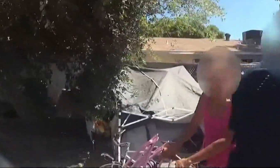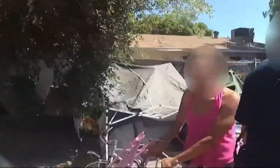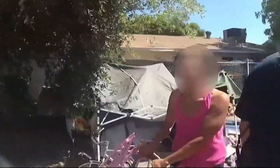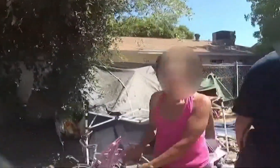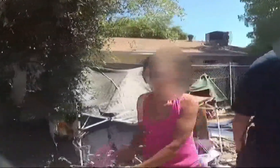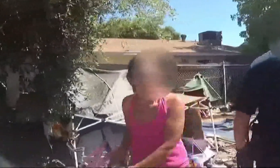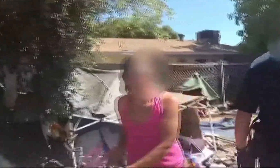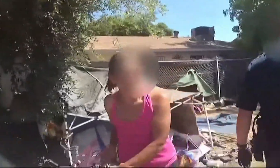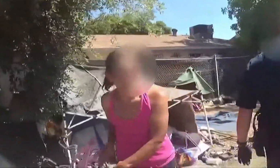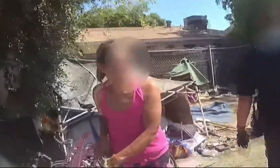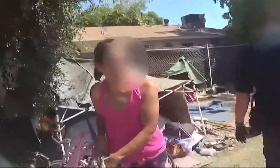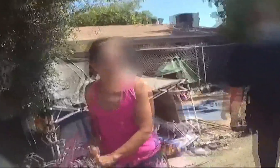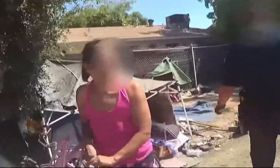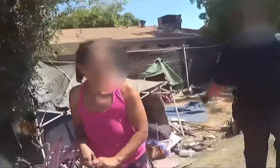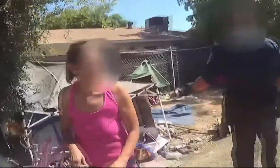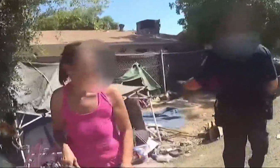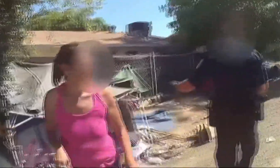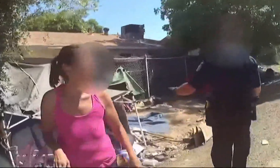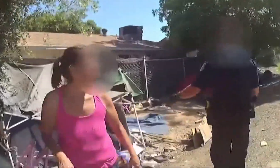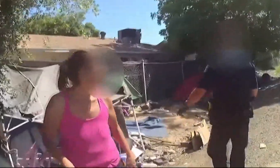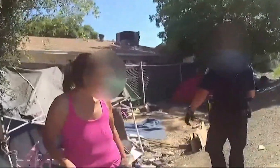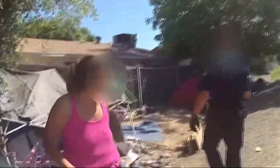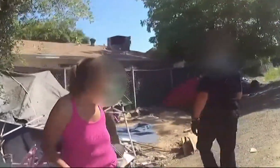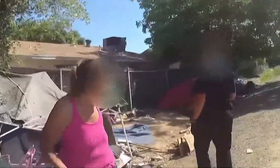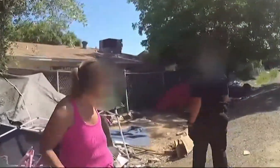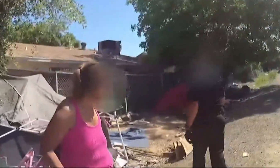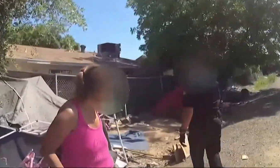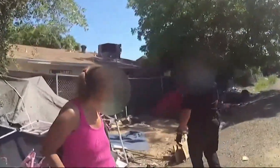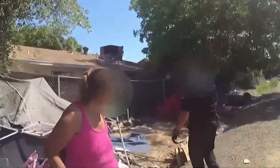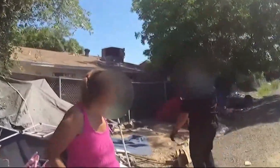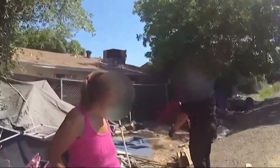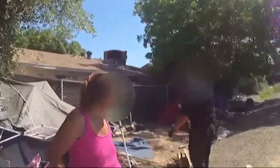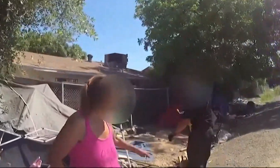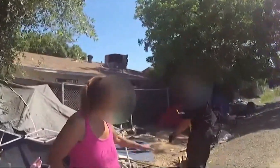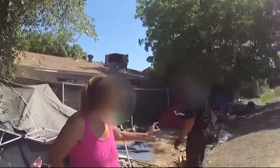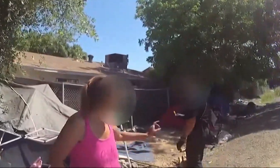says he'll continue to push to have police be part of the first wave of vaccinations.